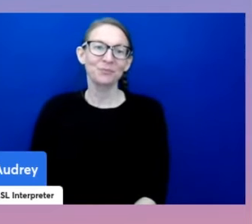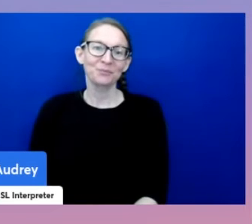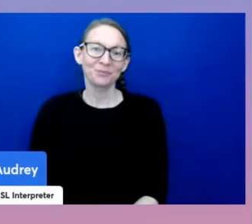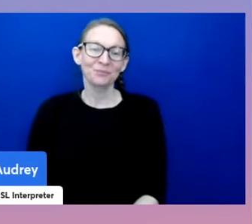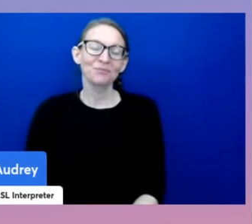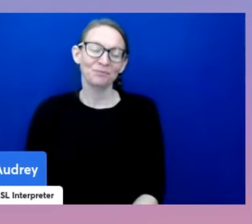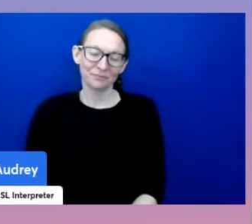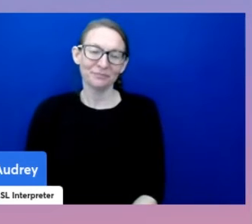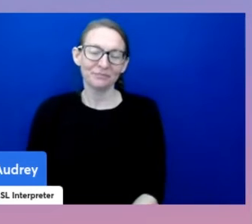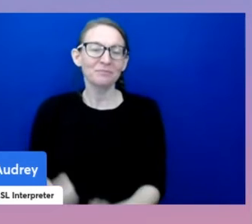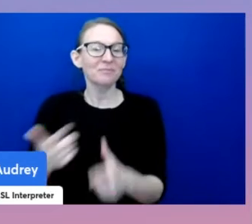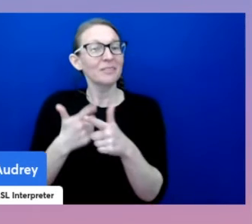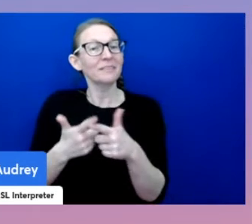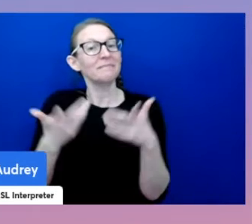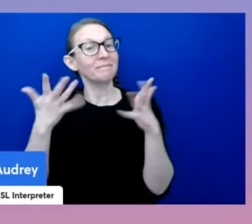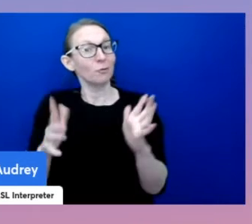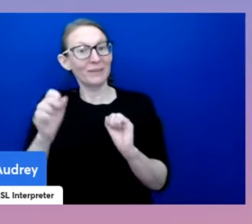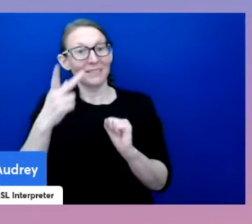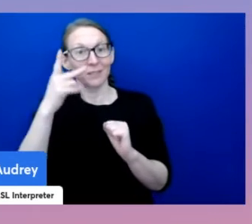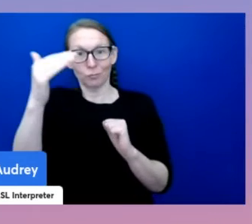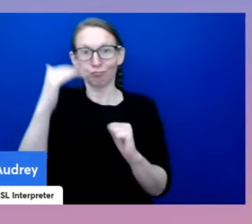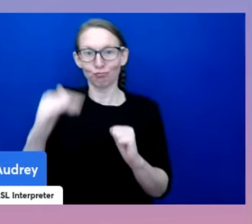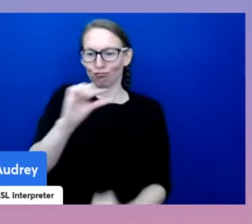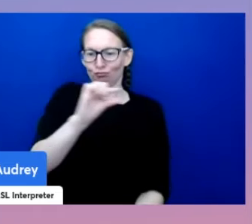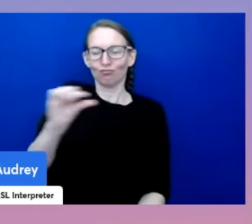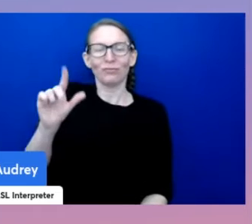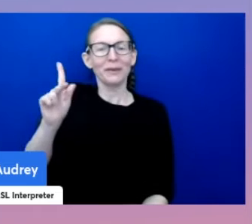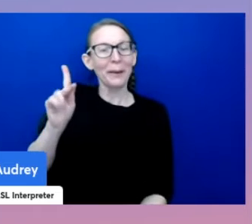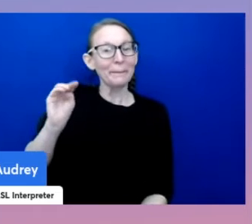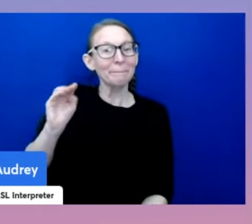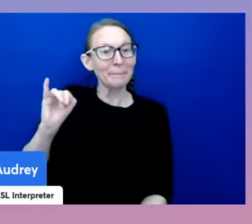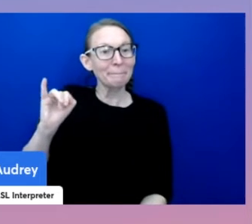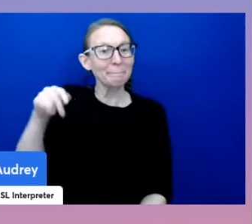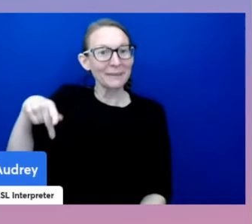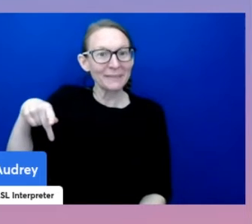after that, you can see KMIP here. Okay.